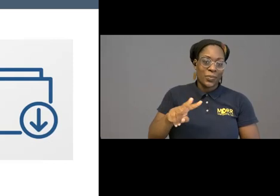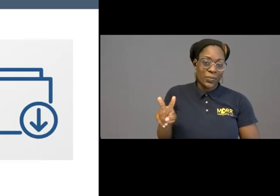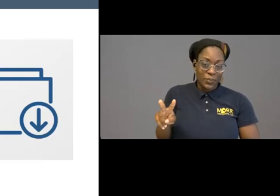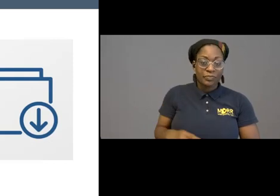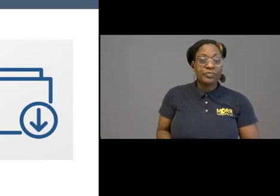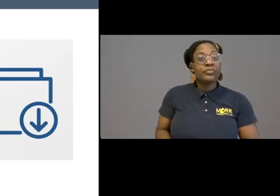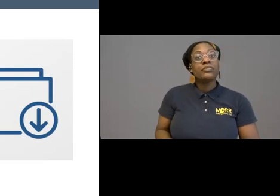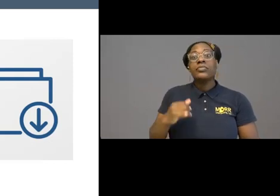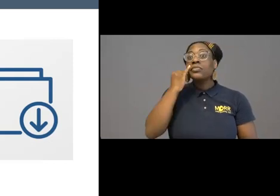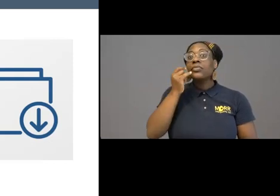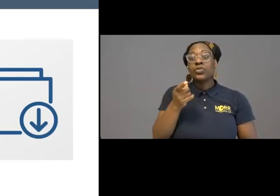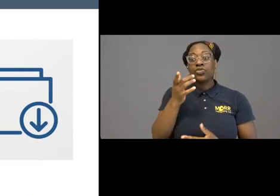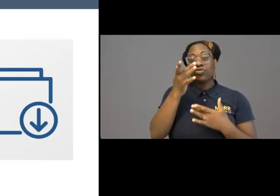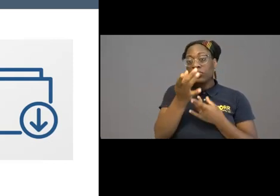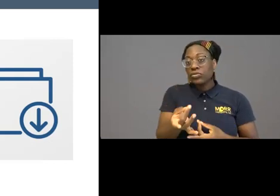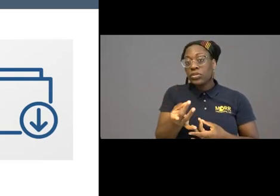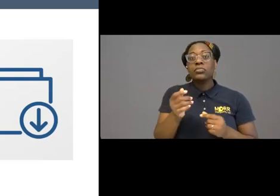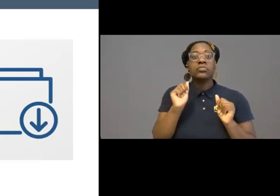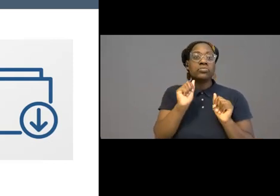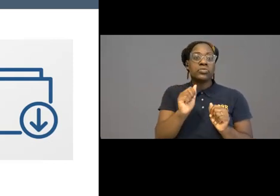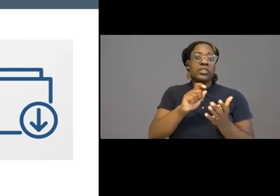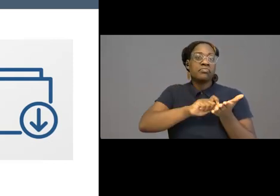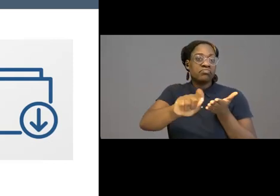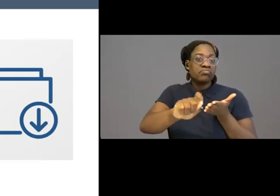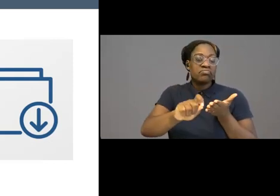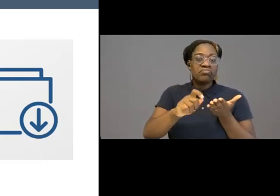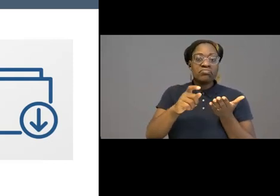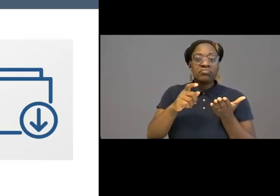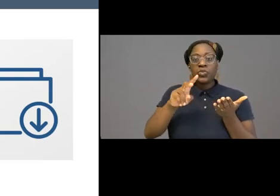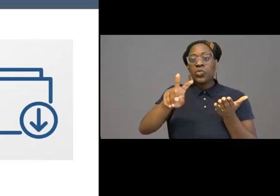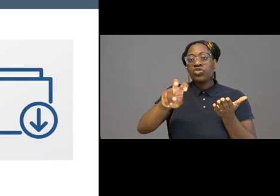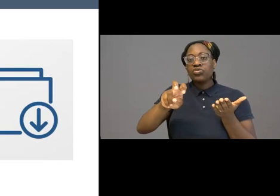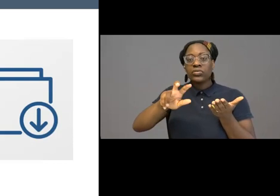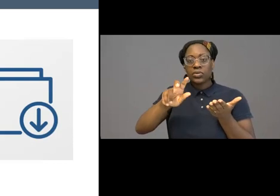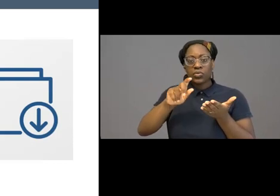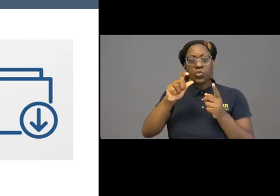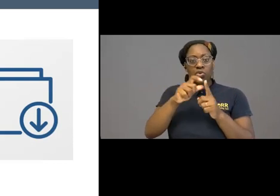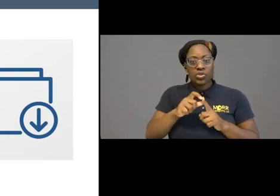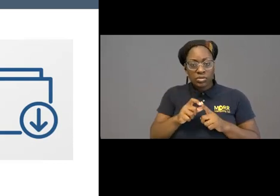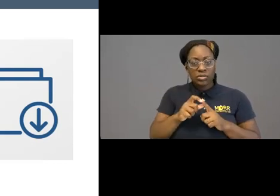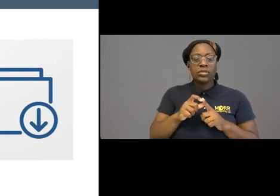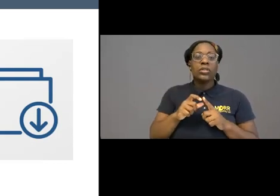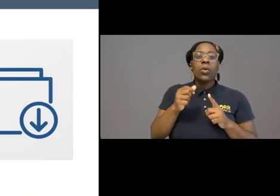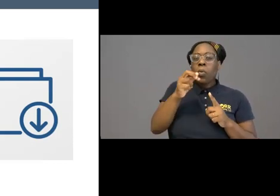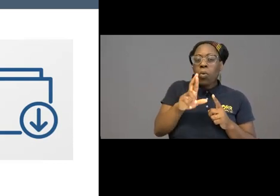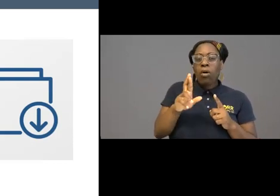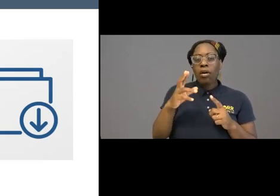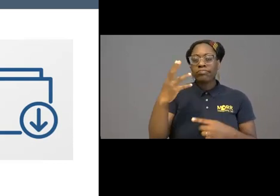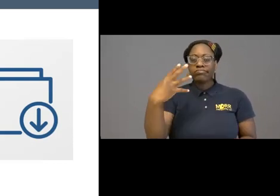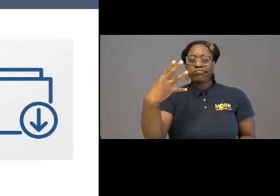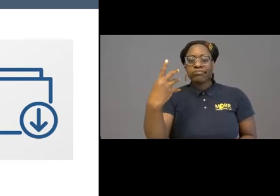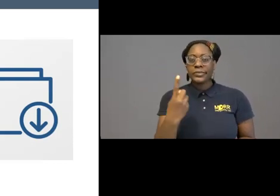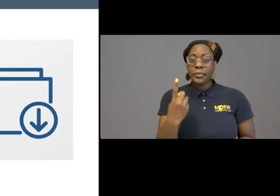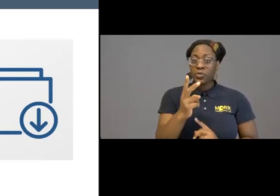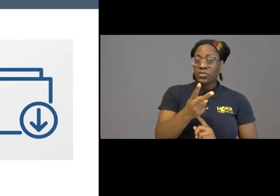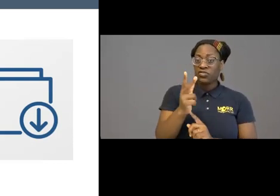video statements that are 2 to 3 minutes long. Applications are due October 31st. You can find full position